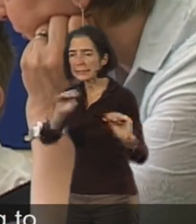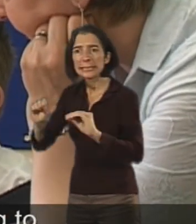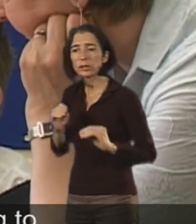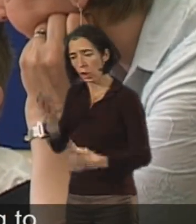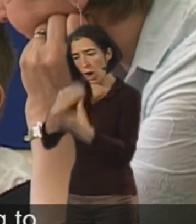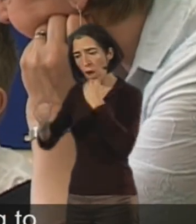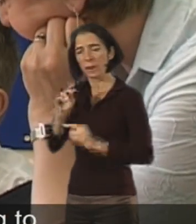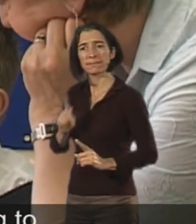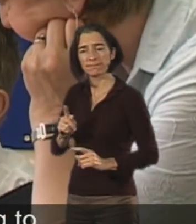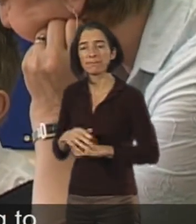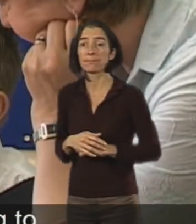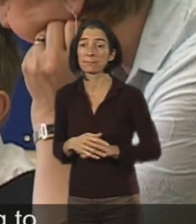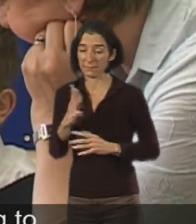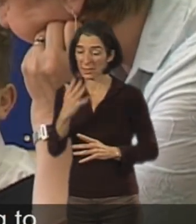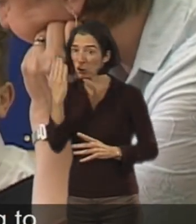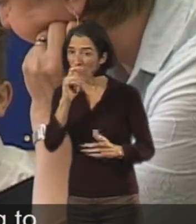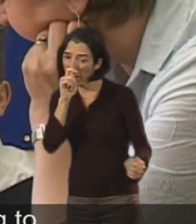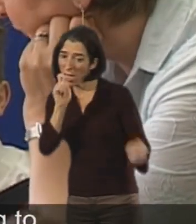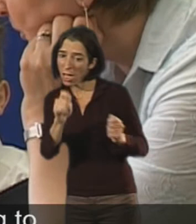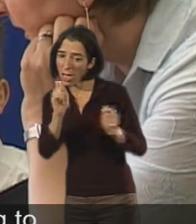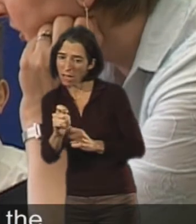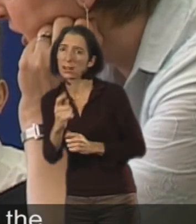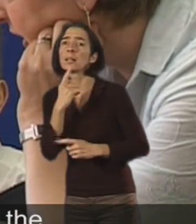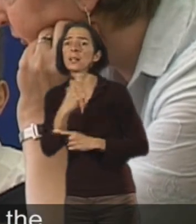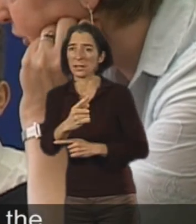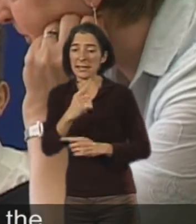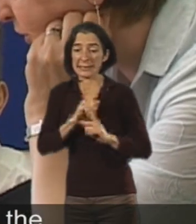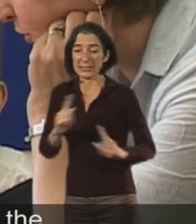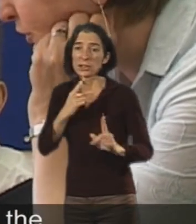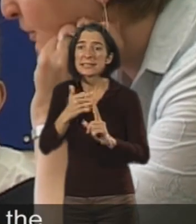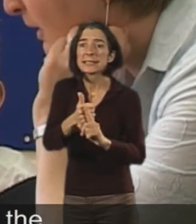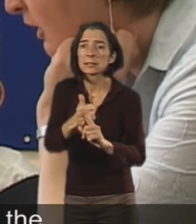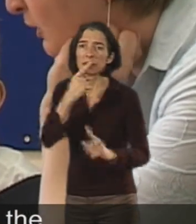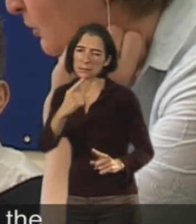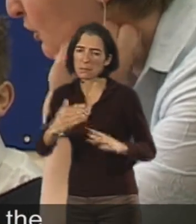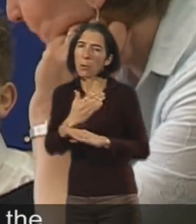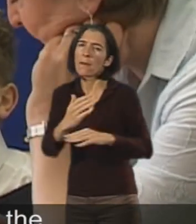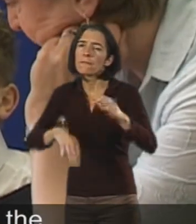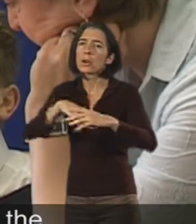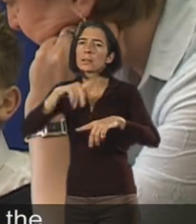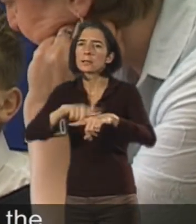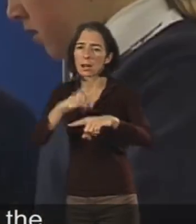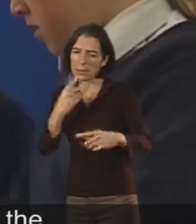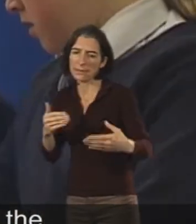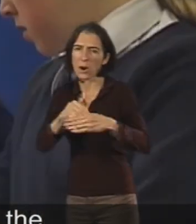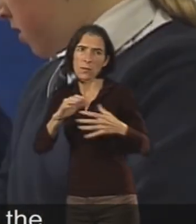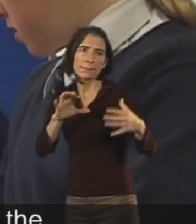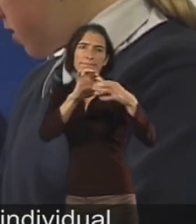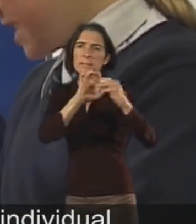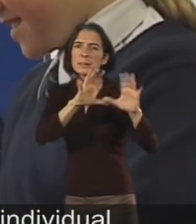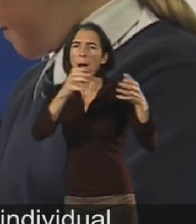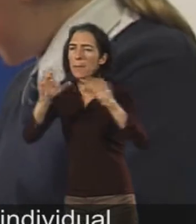this, the school is now starting to base some teaching assistants full-time in departments and to involve them in the department's weekly planning